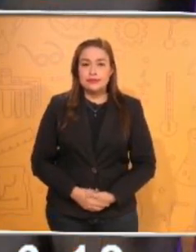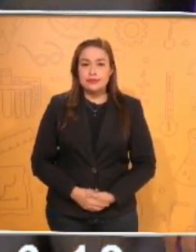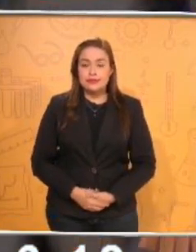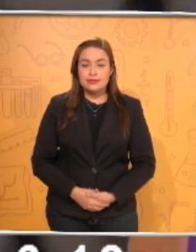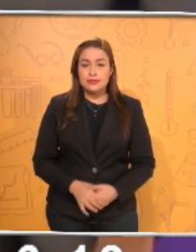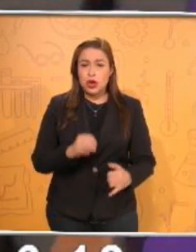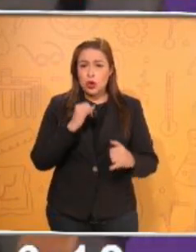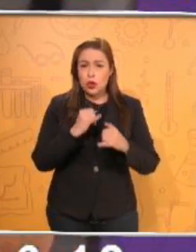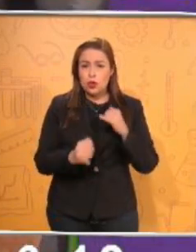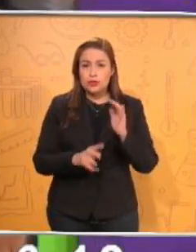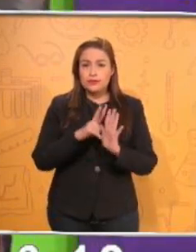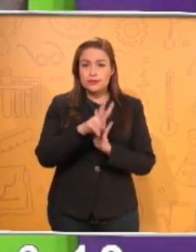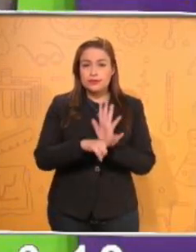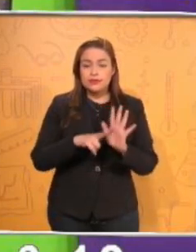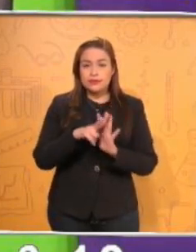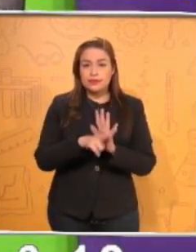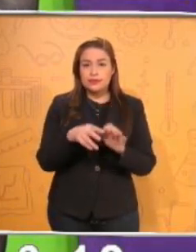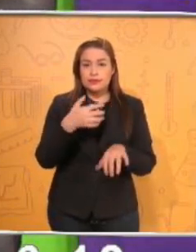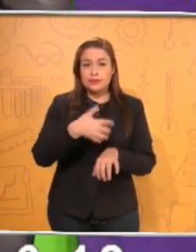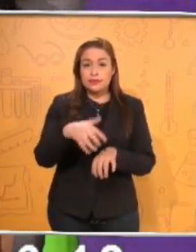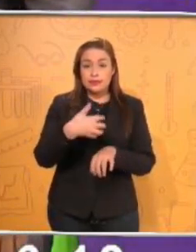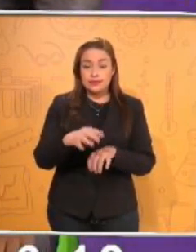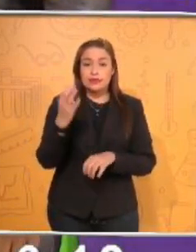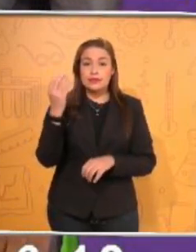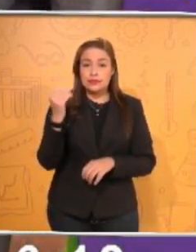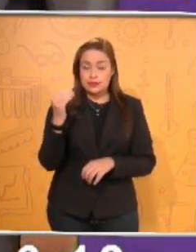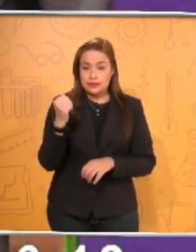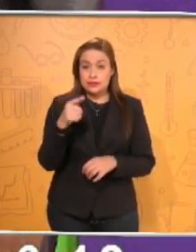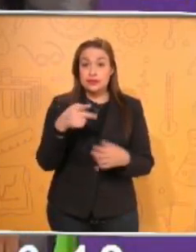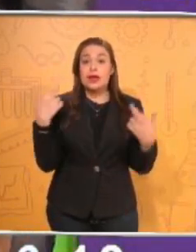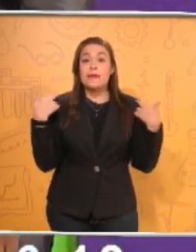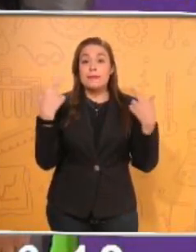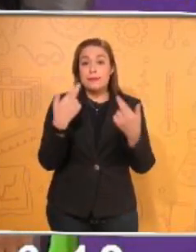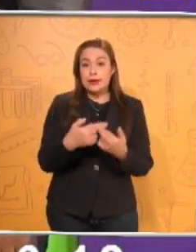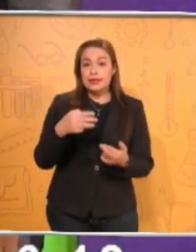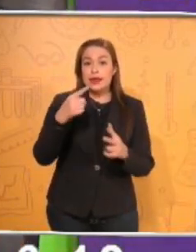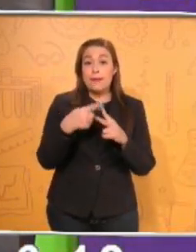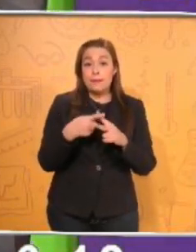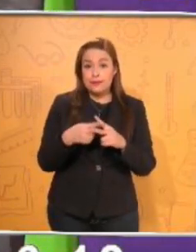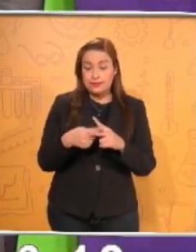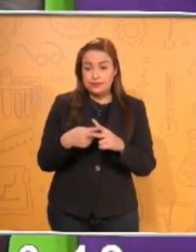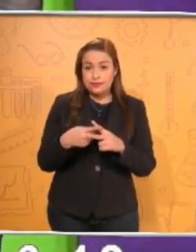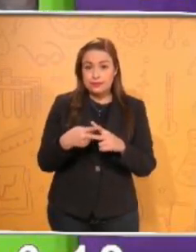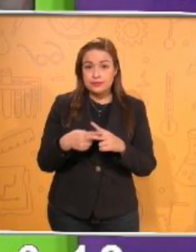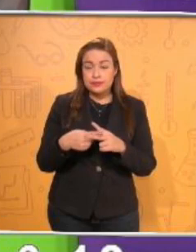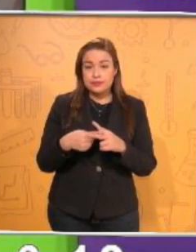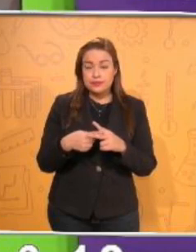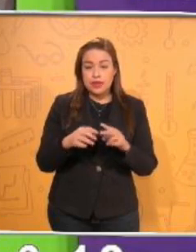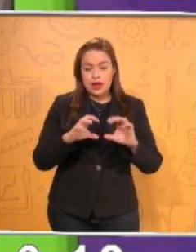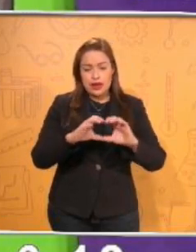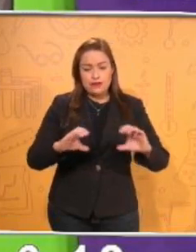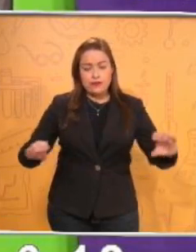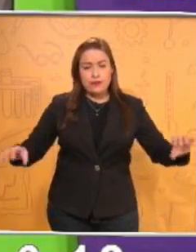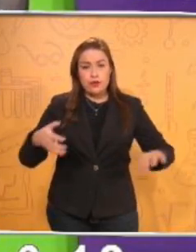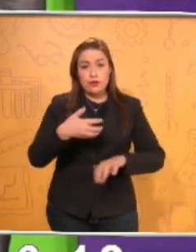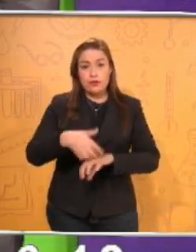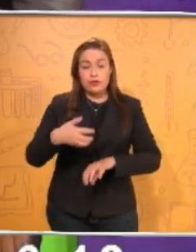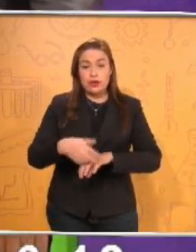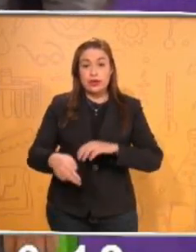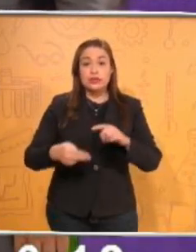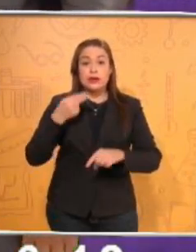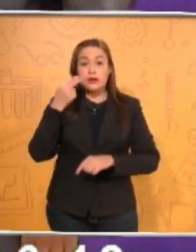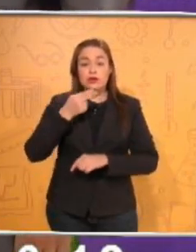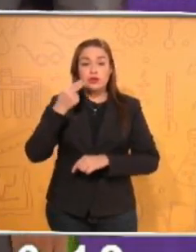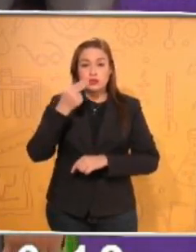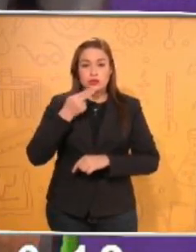Last video. Number 9. The mathematics teacher, the formulas with geometrical figures.